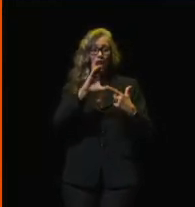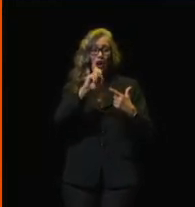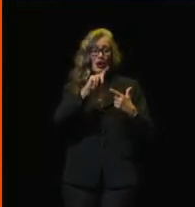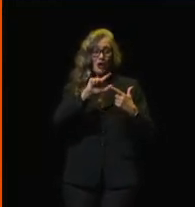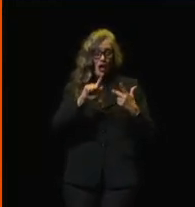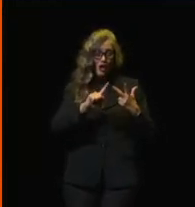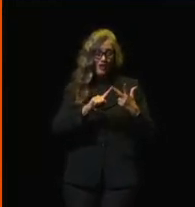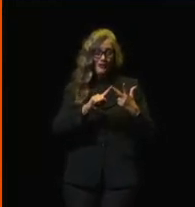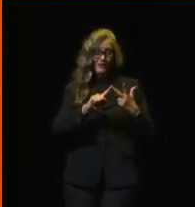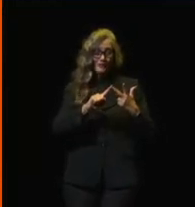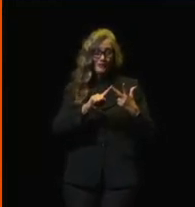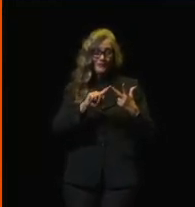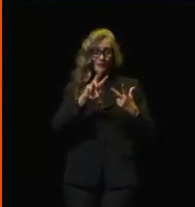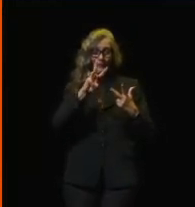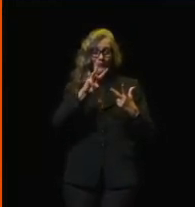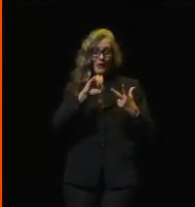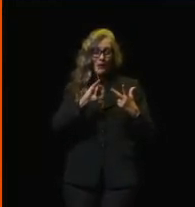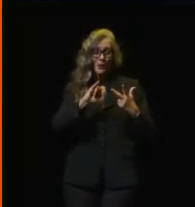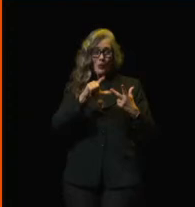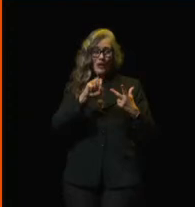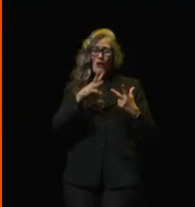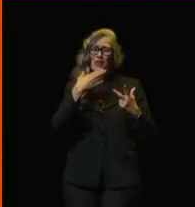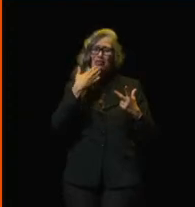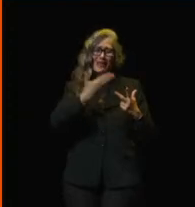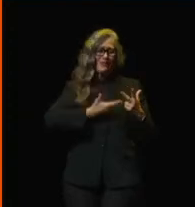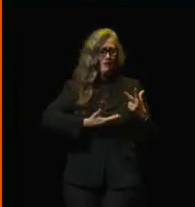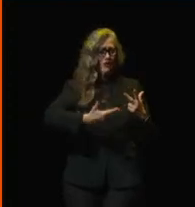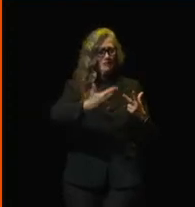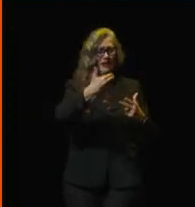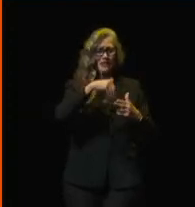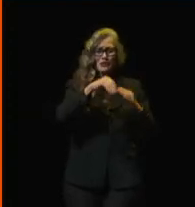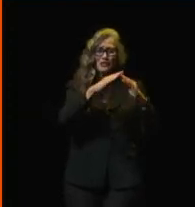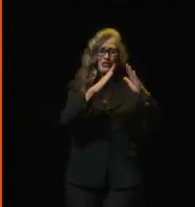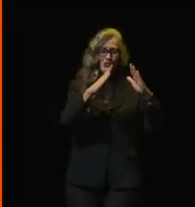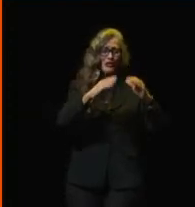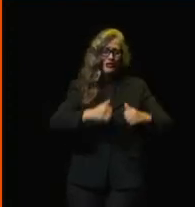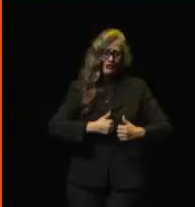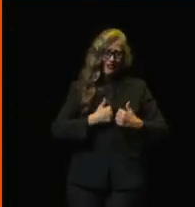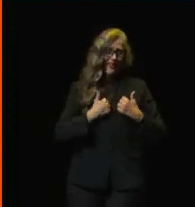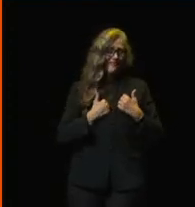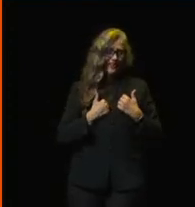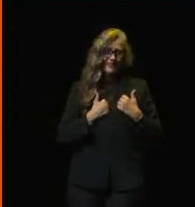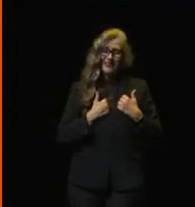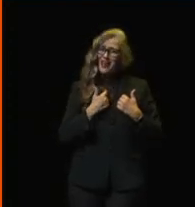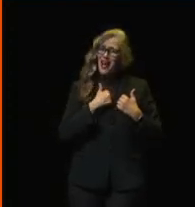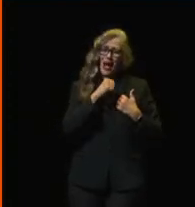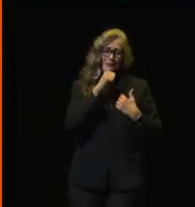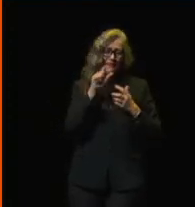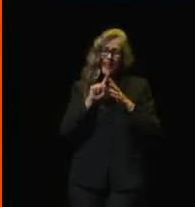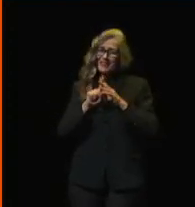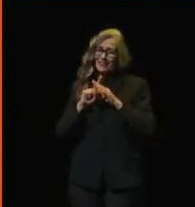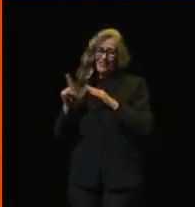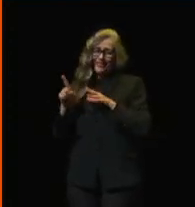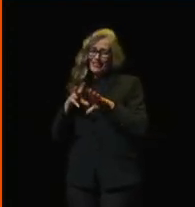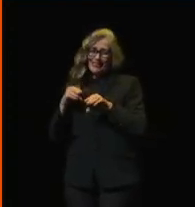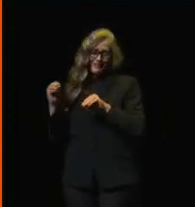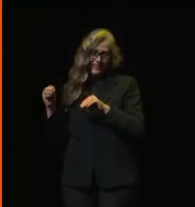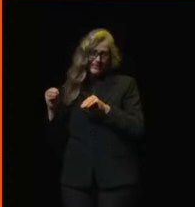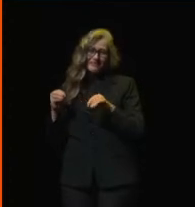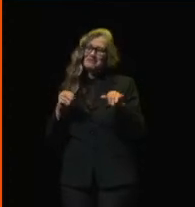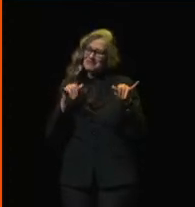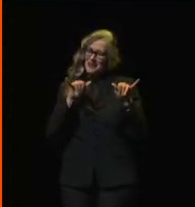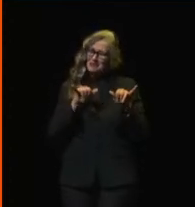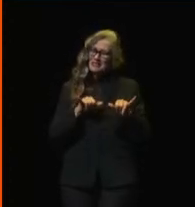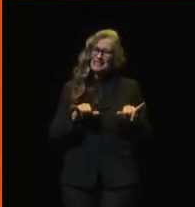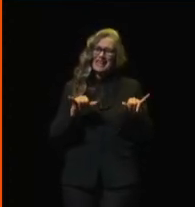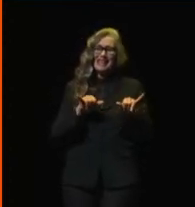to stay as long as you guys will have me. On hard days, he kept me laughing. If I was curious about something I'd seen in the news, Ady